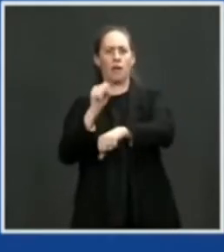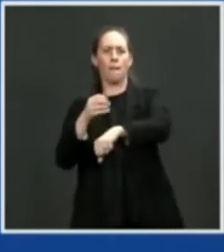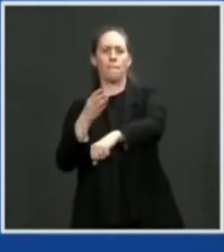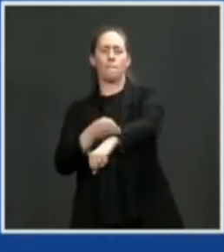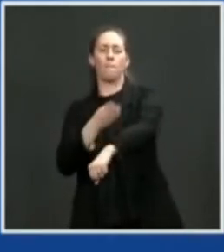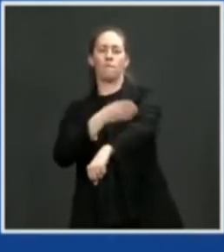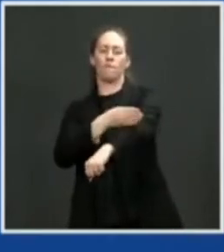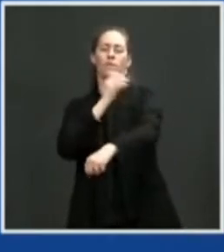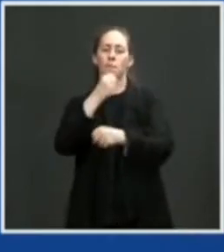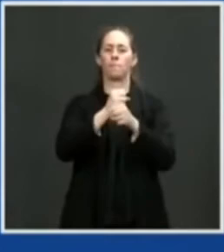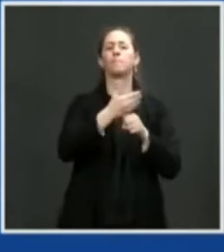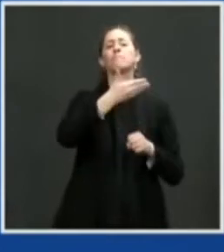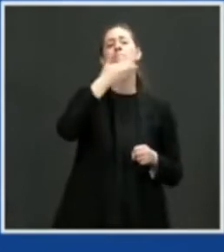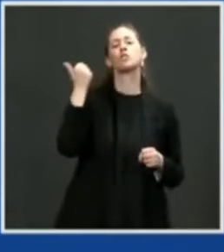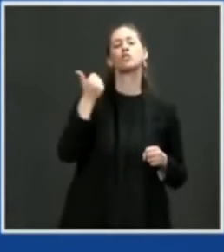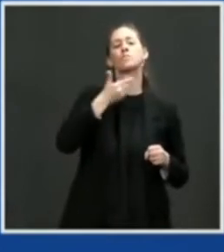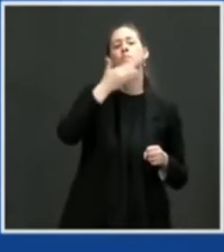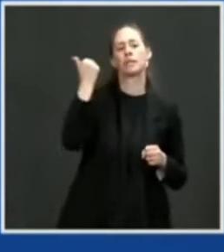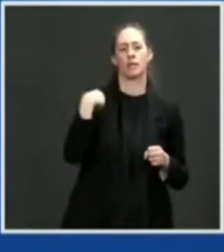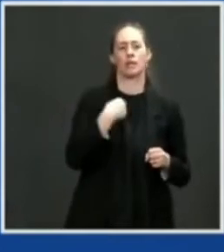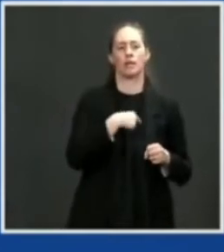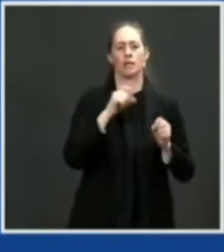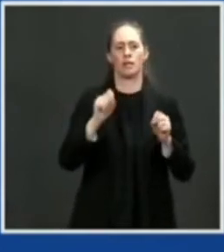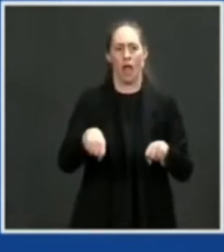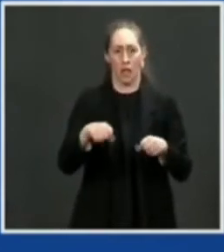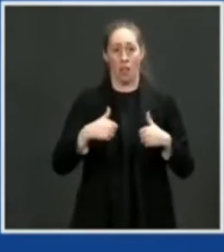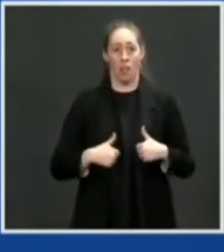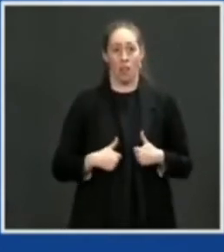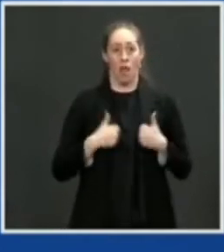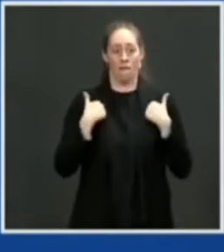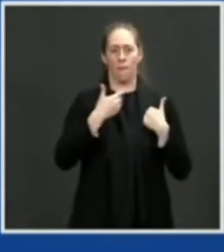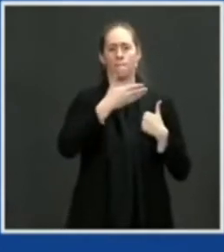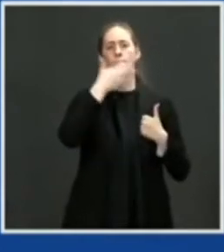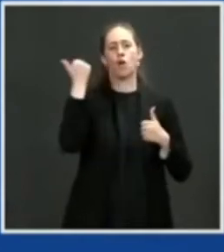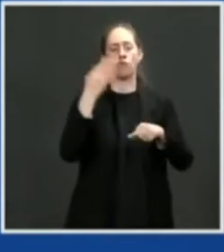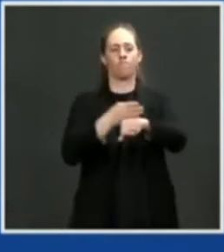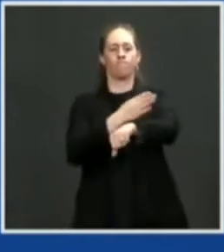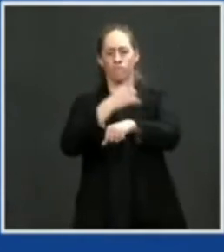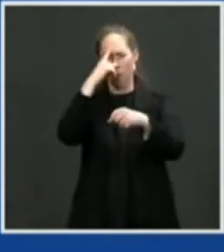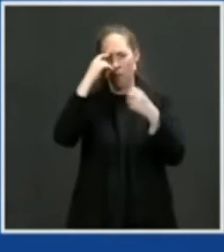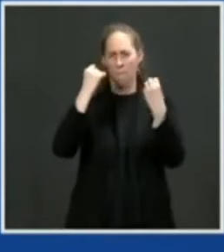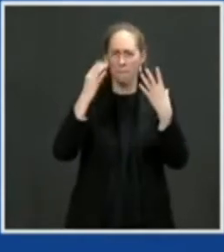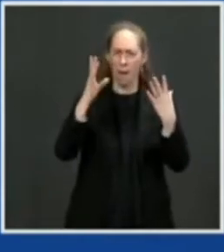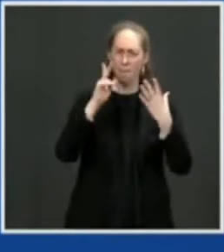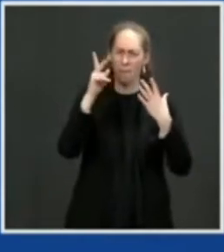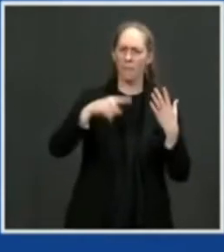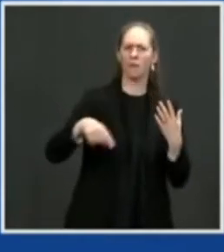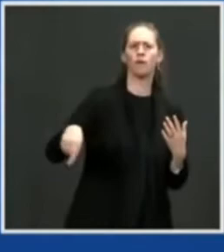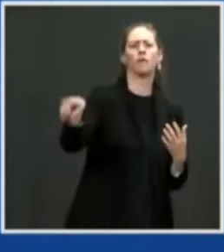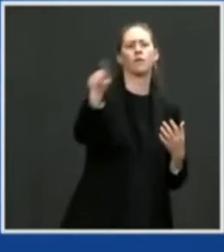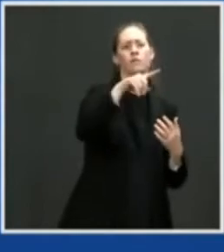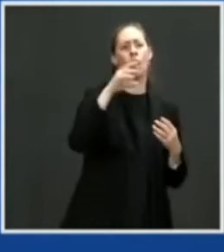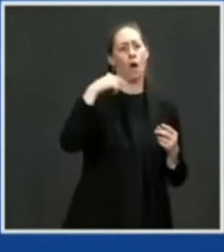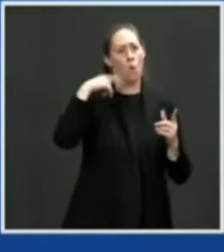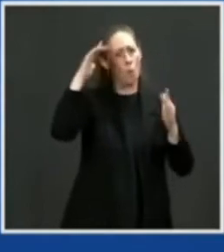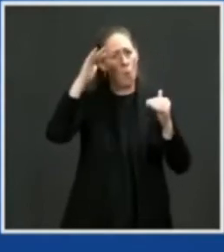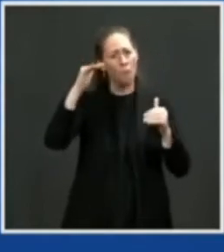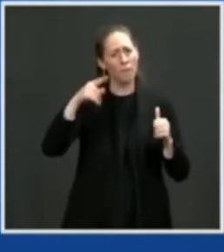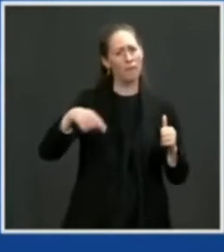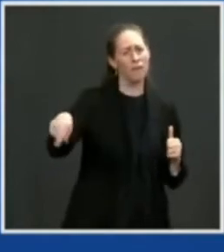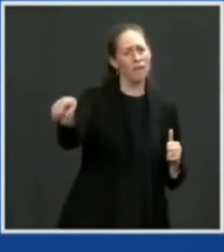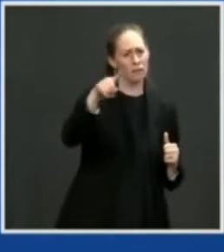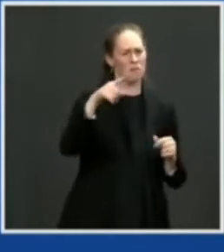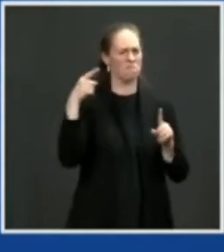we will make We it change better. the lives of so many people. And the other thing I want to point out to you, and I hope you point out, I realize it's much